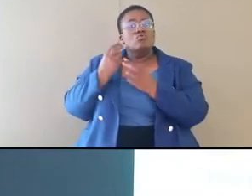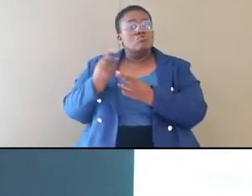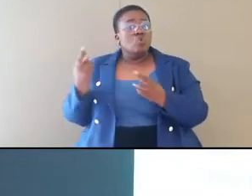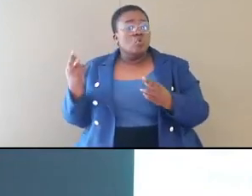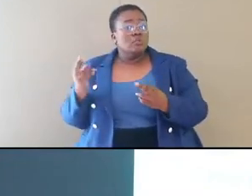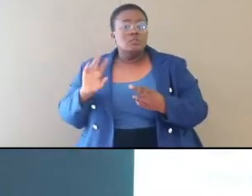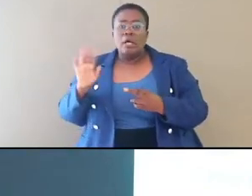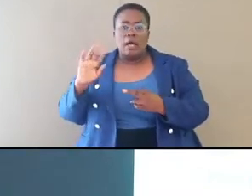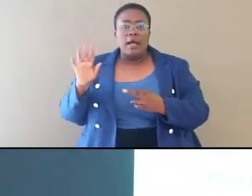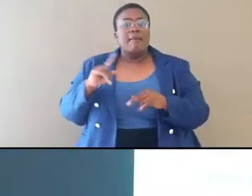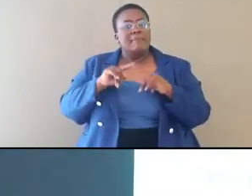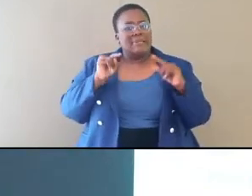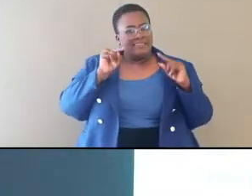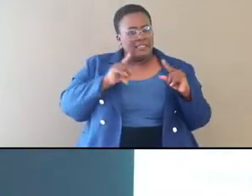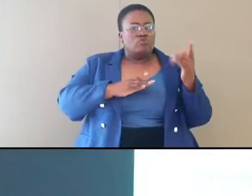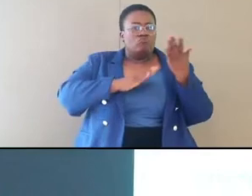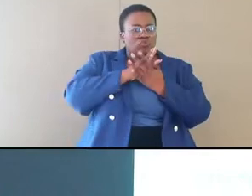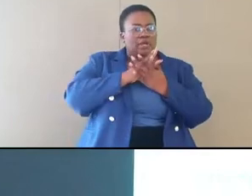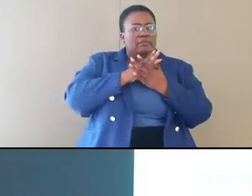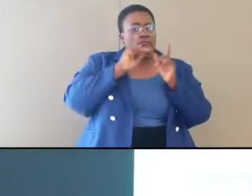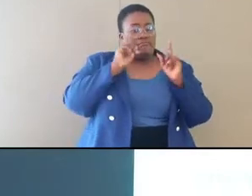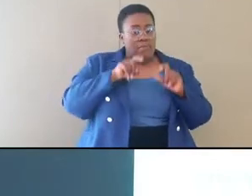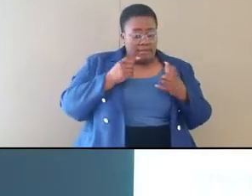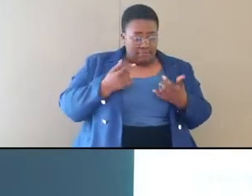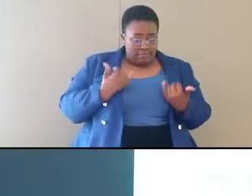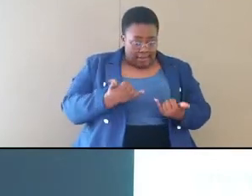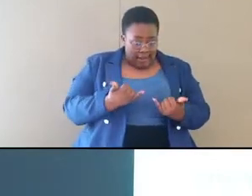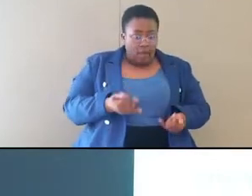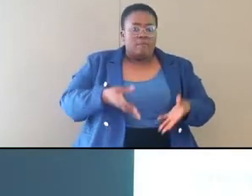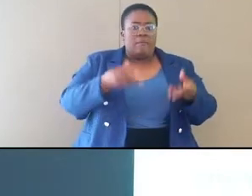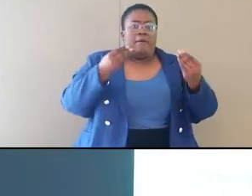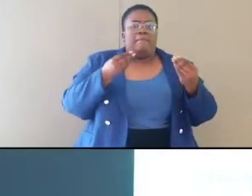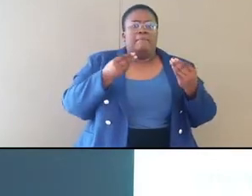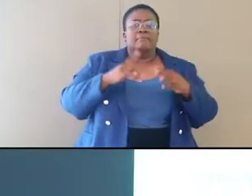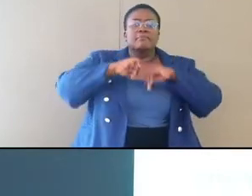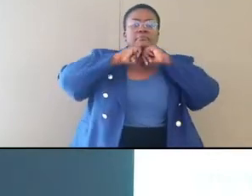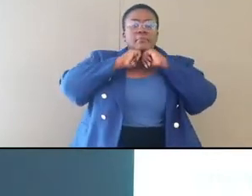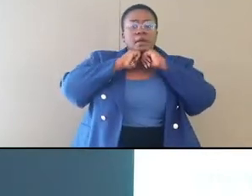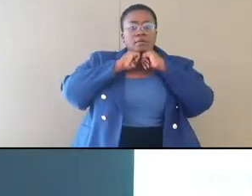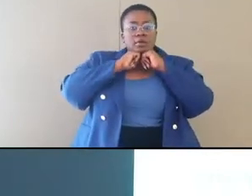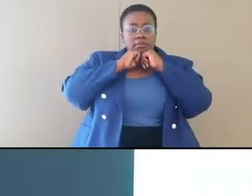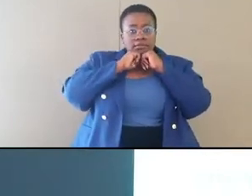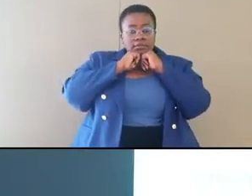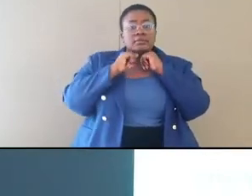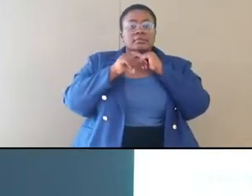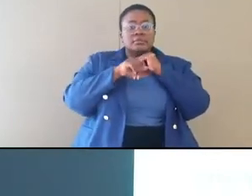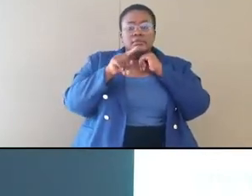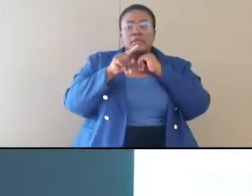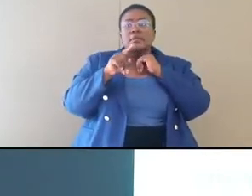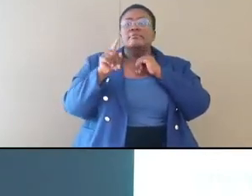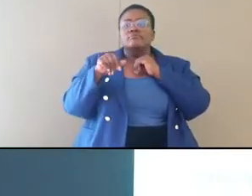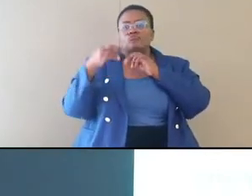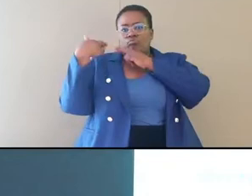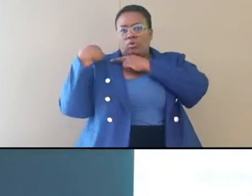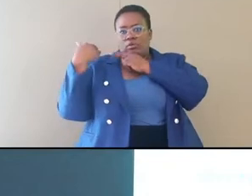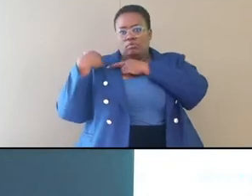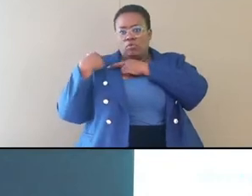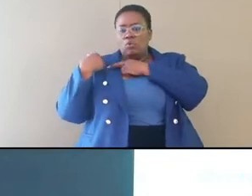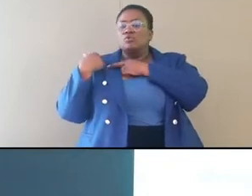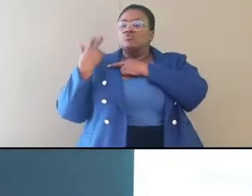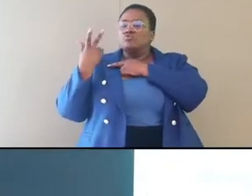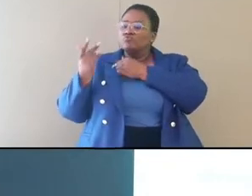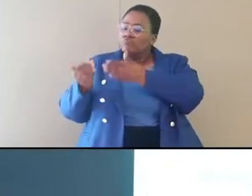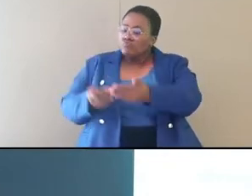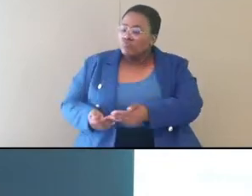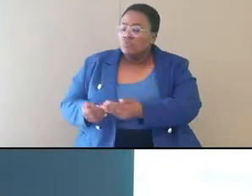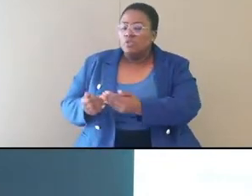the Constitutional Court and the High Court have clearly said that whereas the parents bear the primary obligation to feed children and ensure